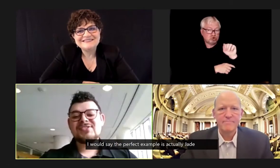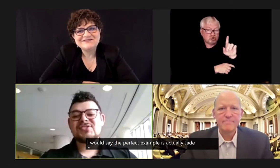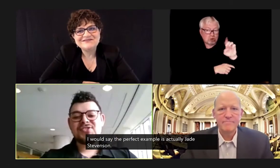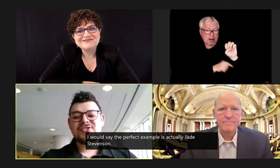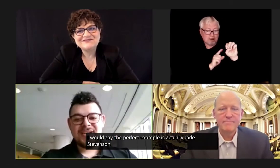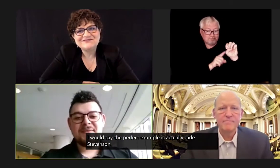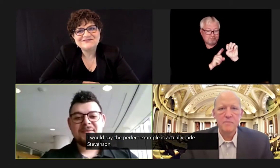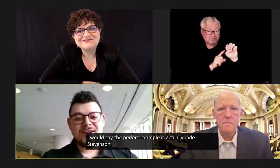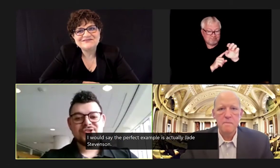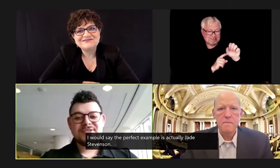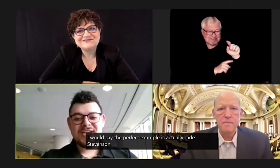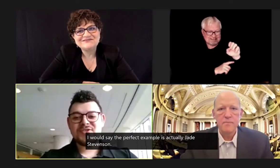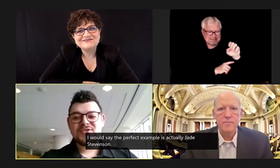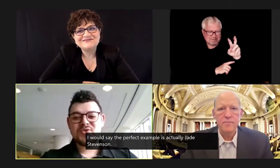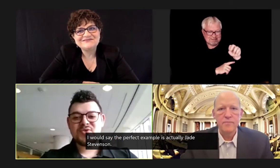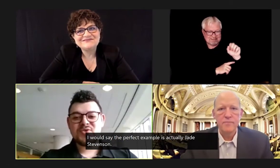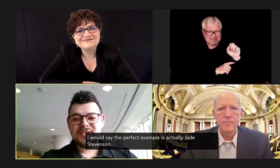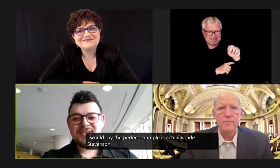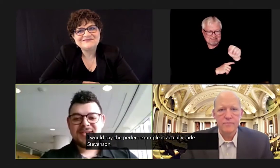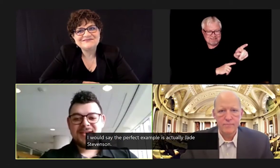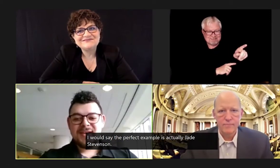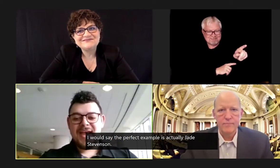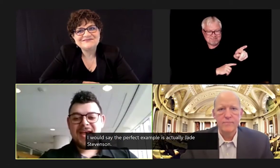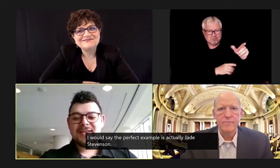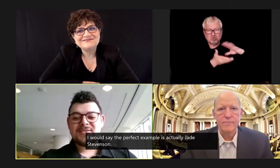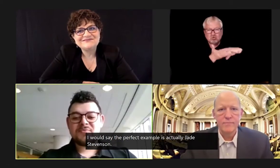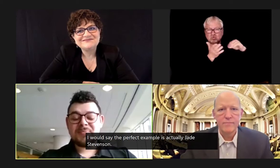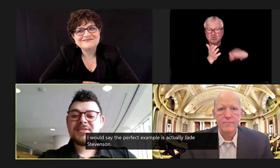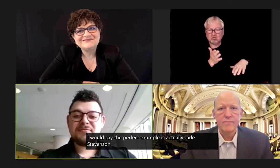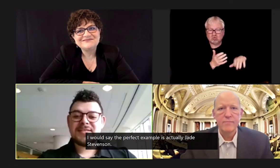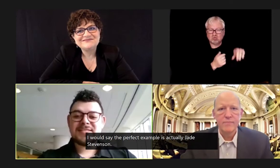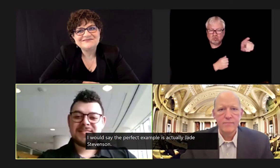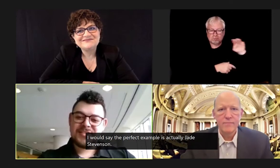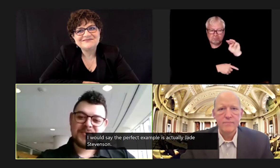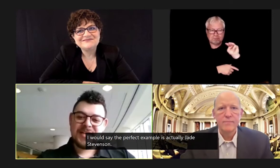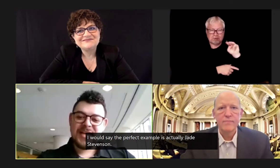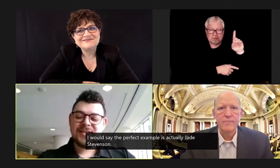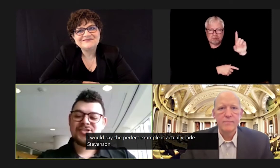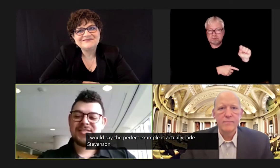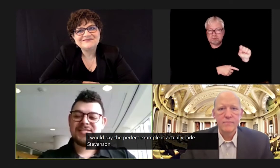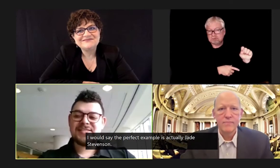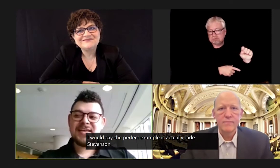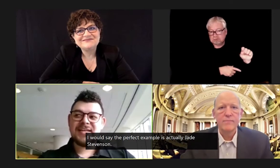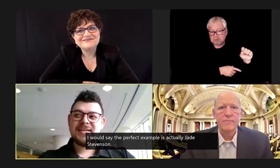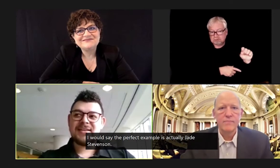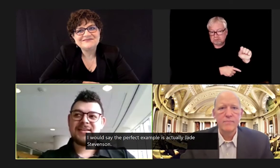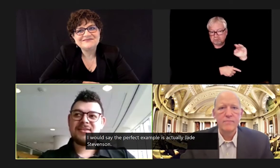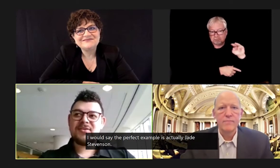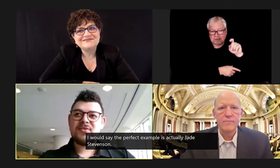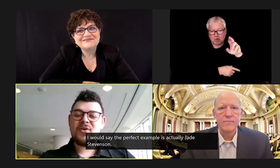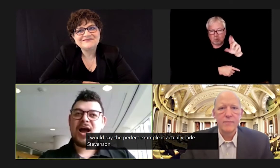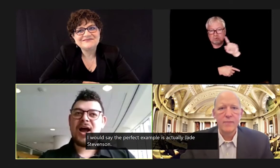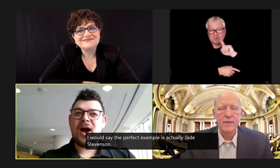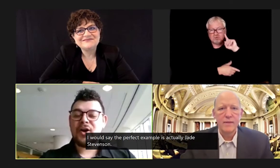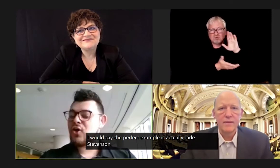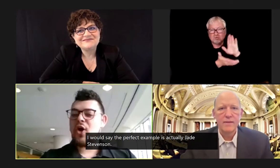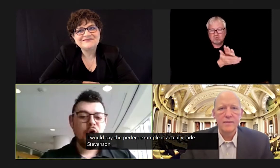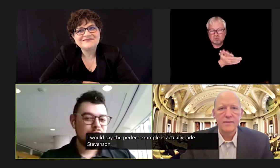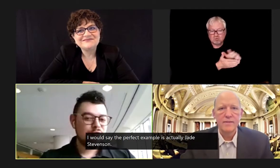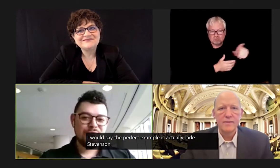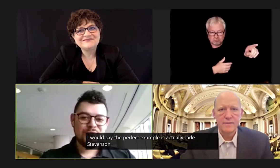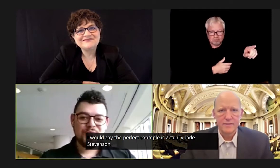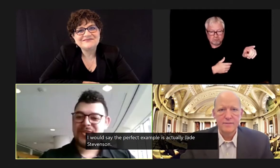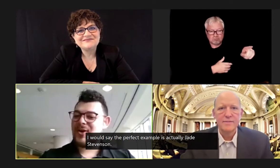a student at the Metro Deaf School and Representative Raleigh's constituent. And she did, on